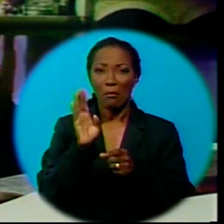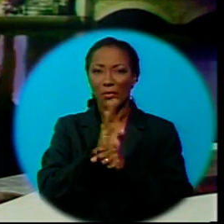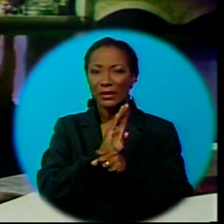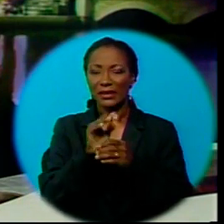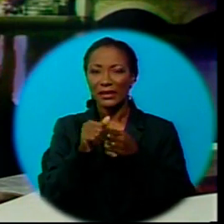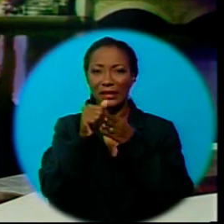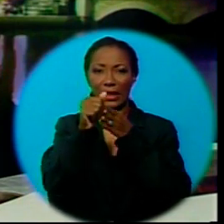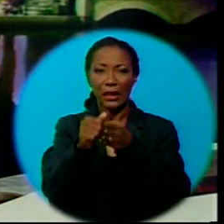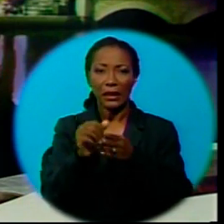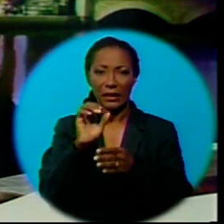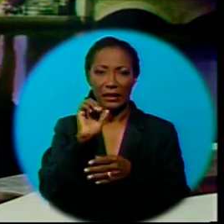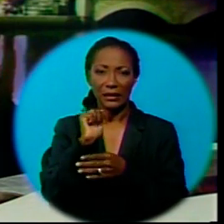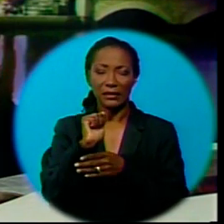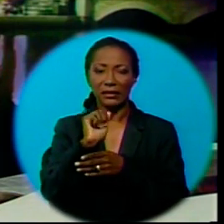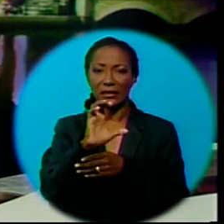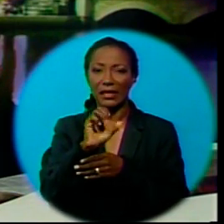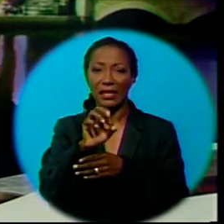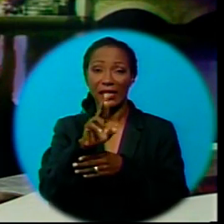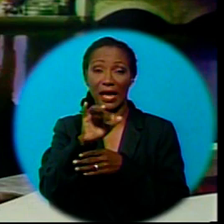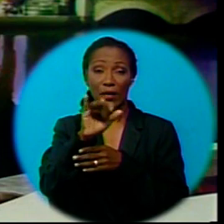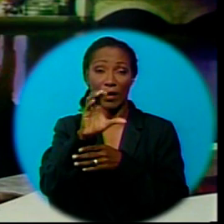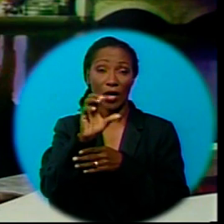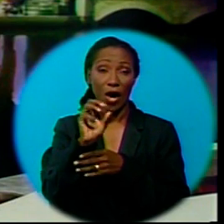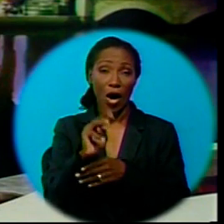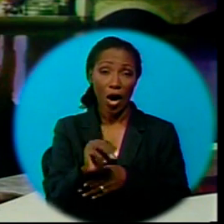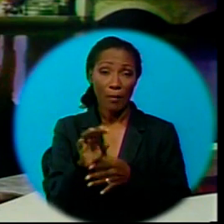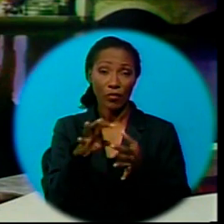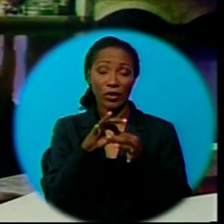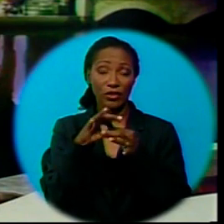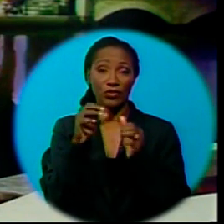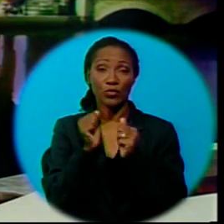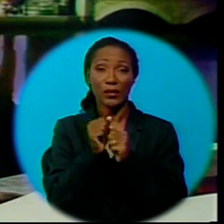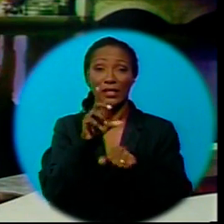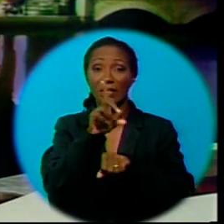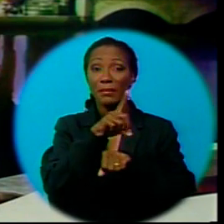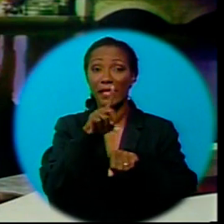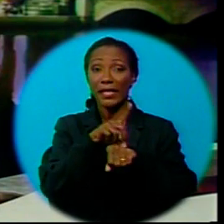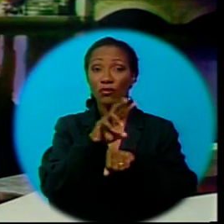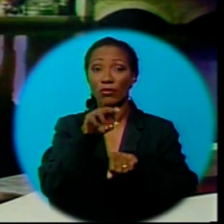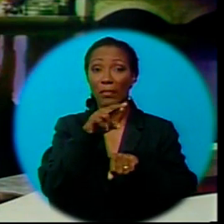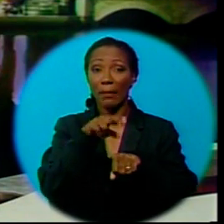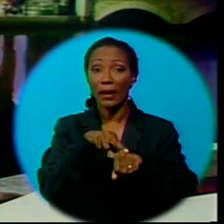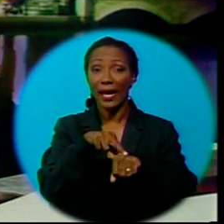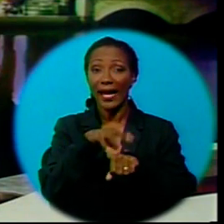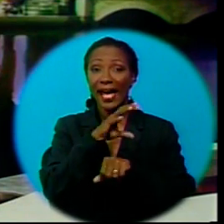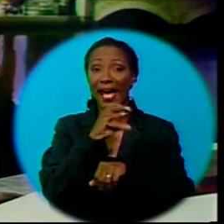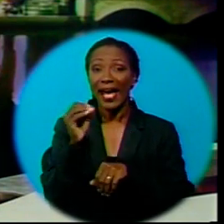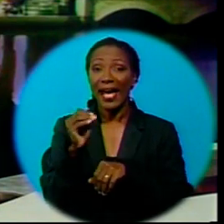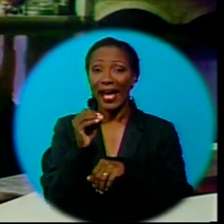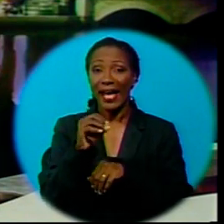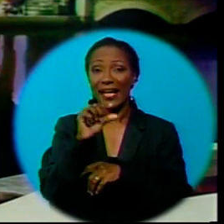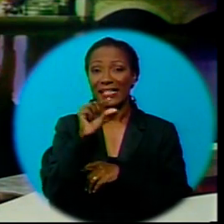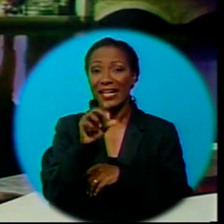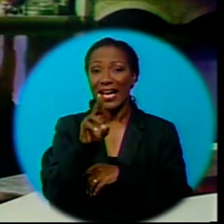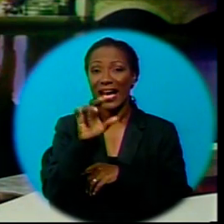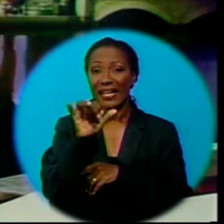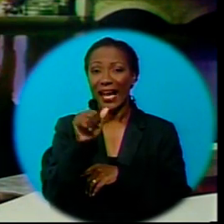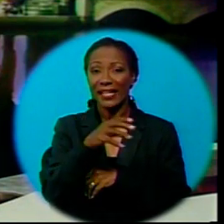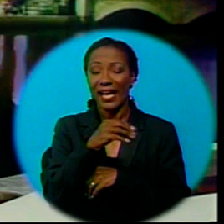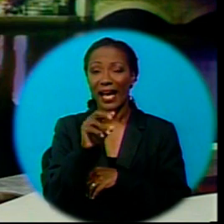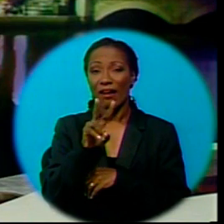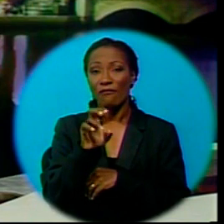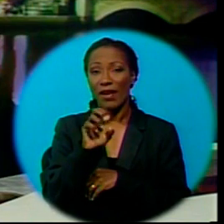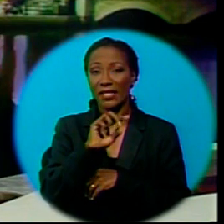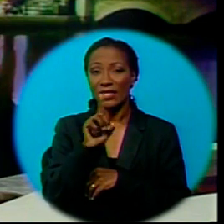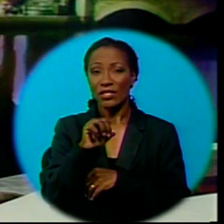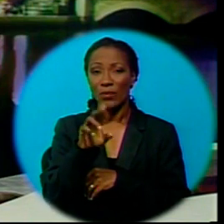single market and economy, CARICOM's relations with the Dominican Republic, and border issues between Guyana and Venezuela, among